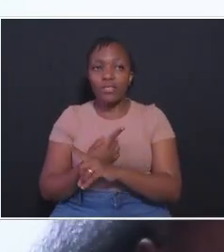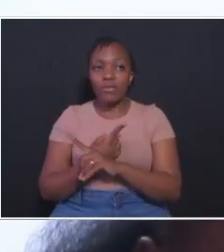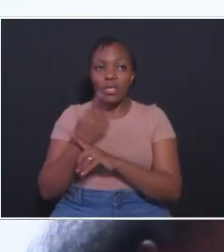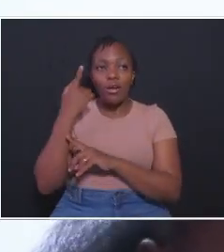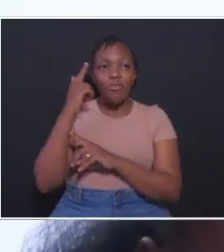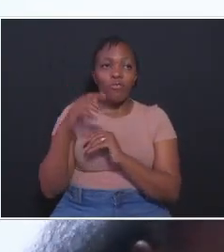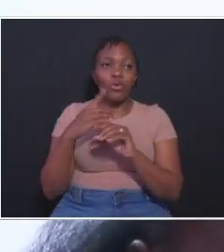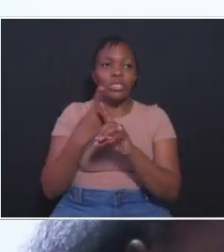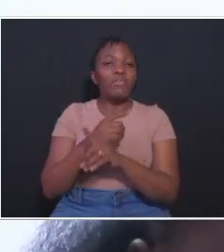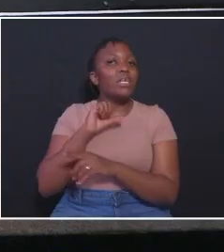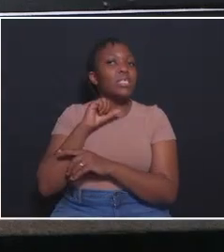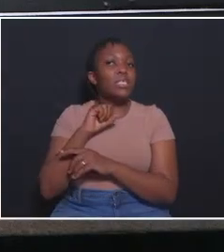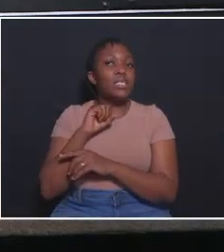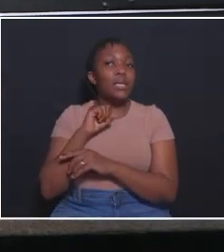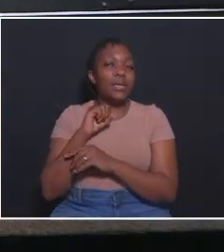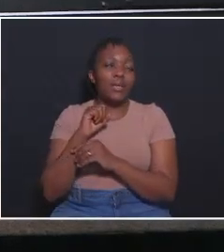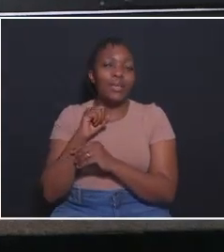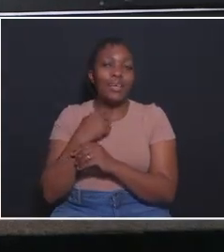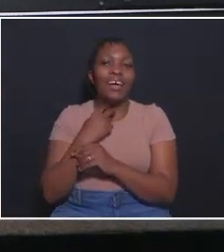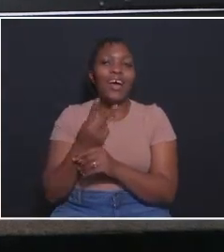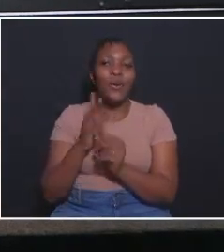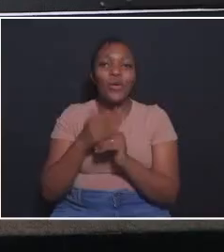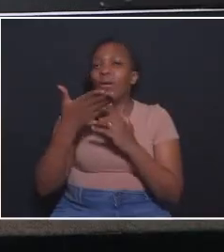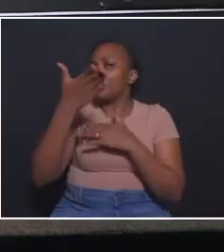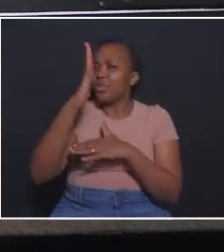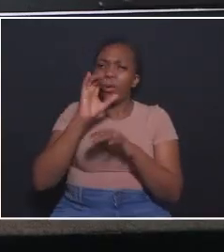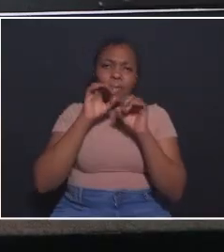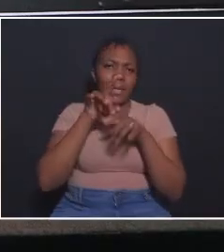Very good question. Thank you. God bless you. That's a very good question.